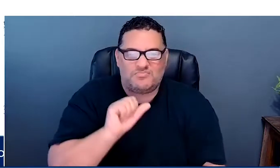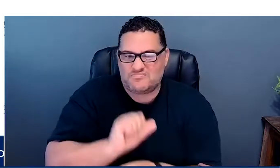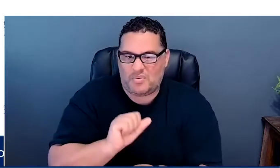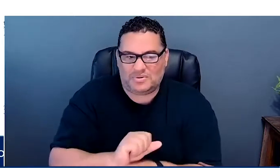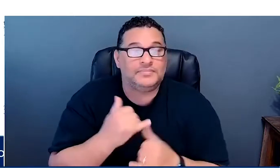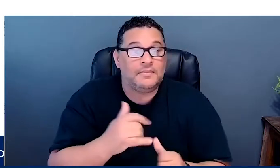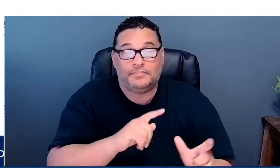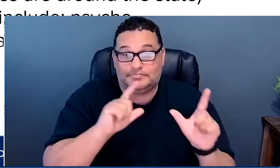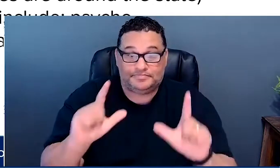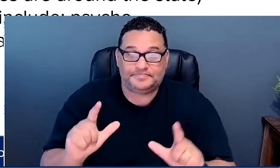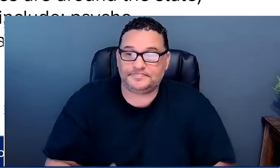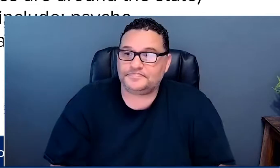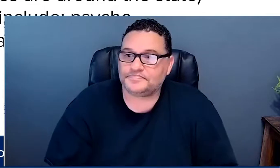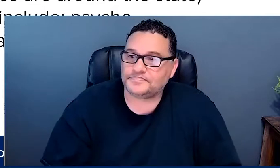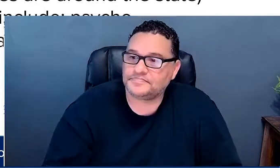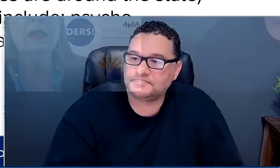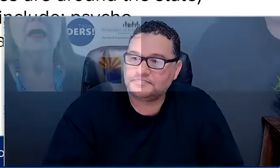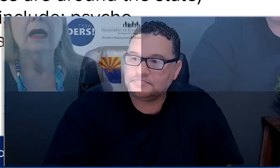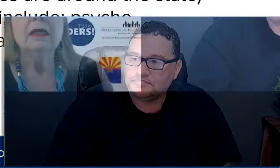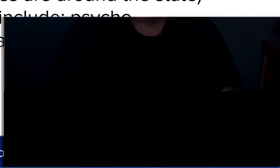advance, please?